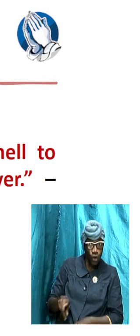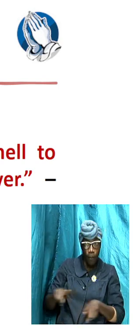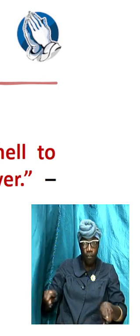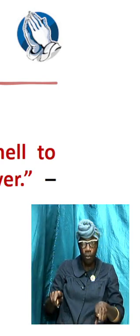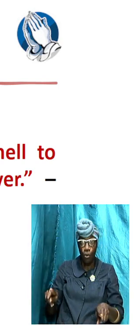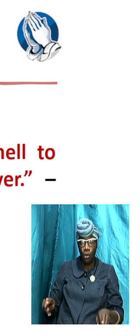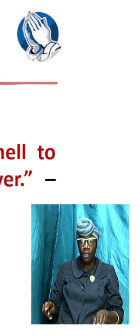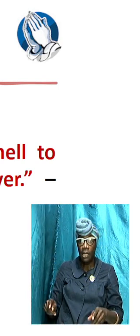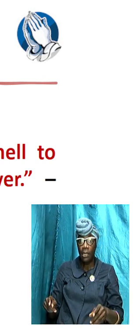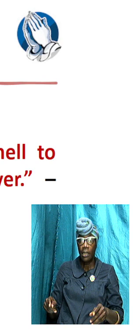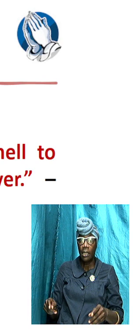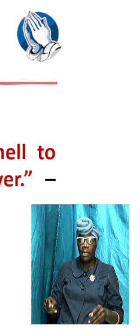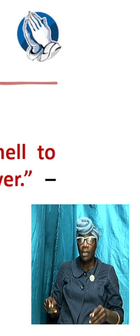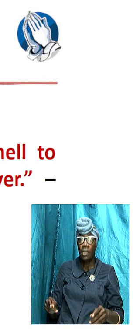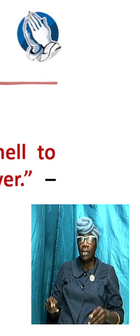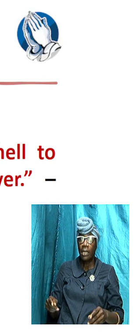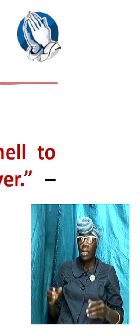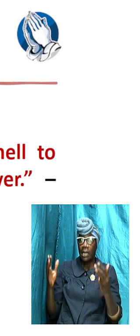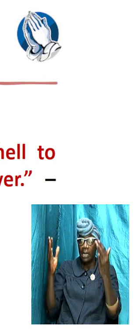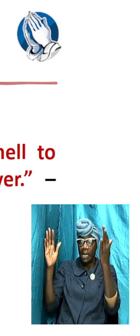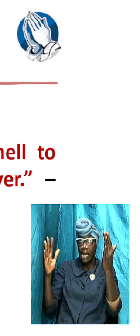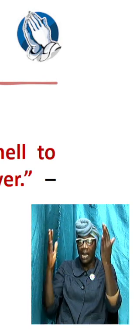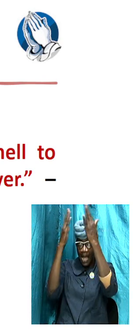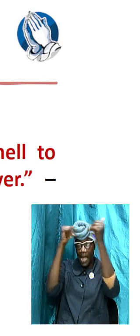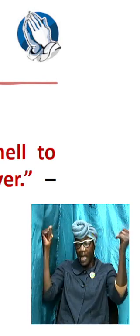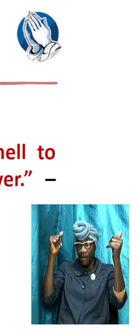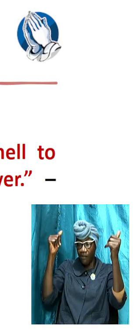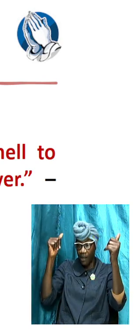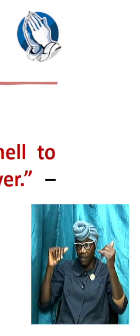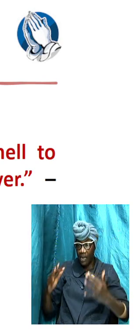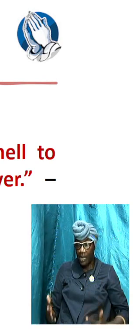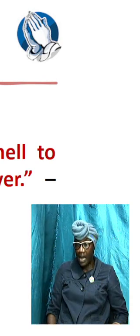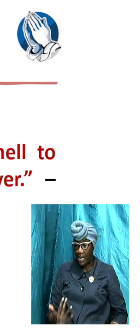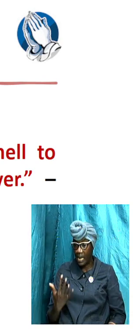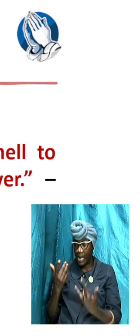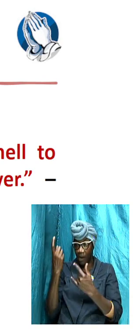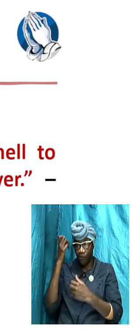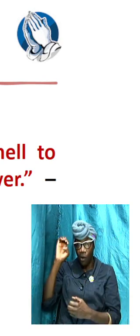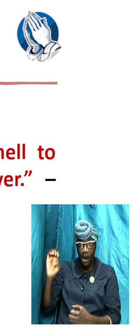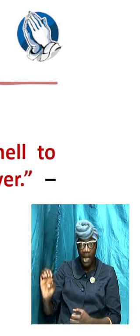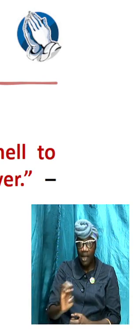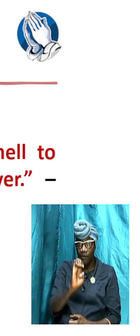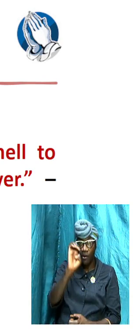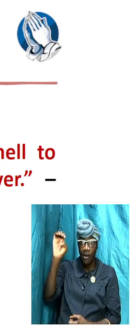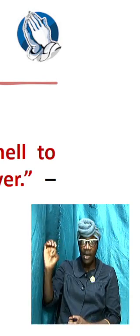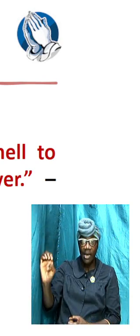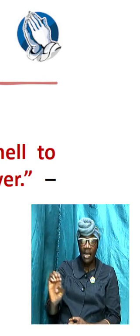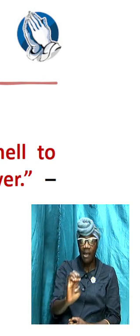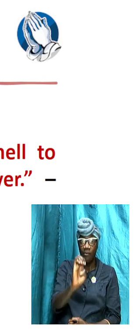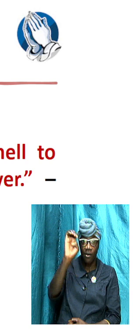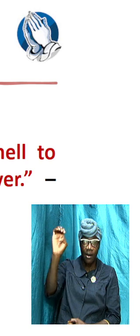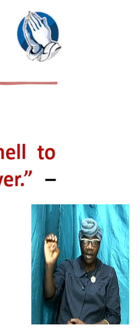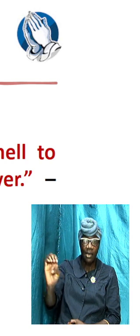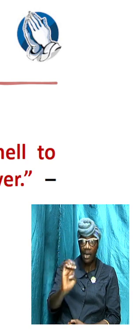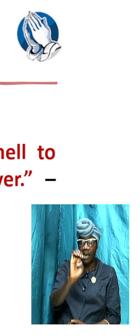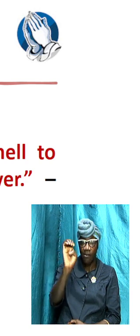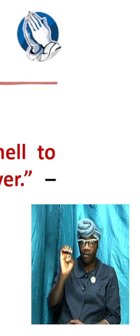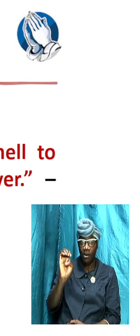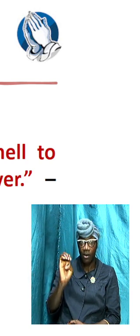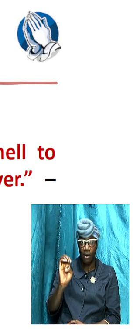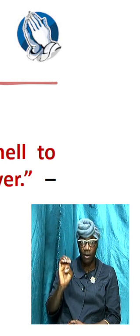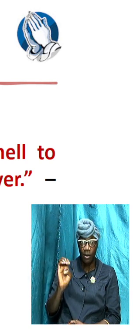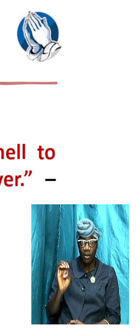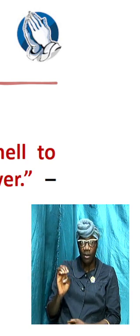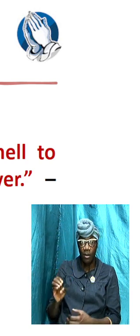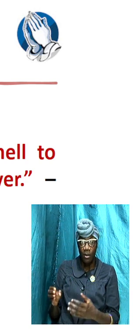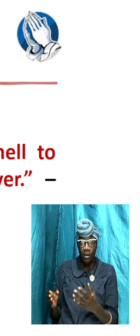heaven and hell are forever and ever and ever. So while we not